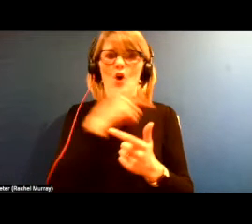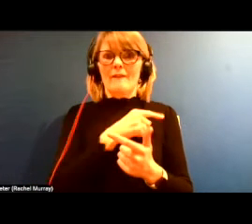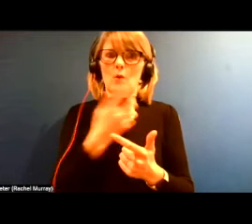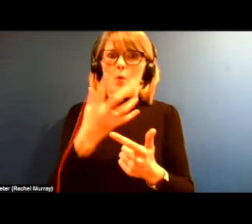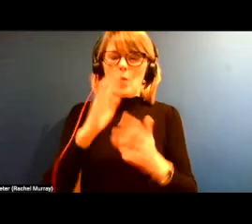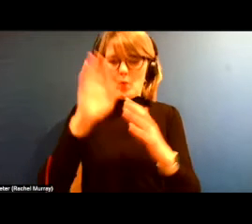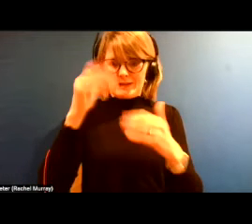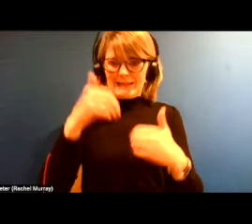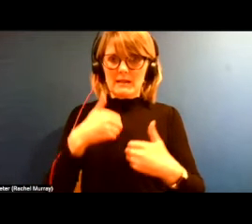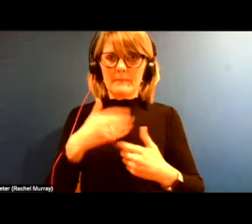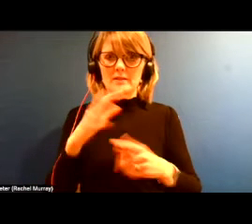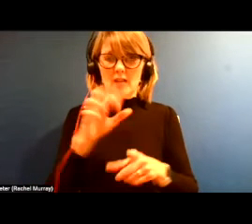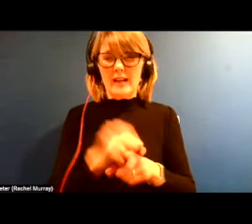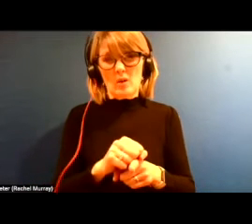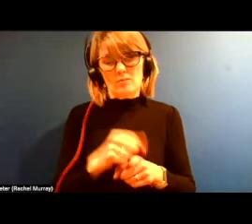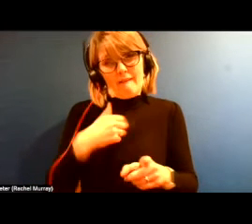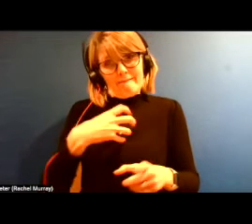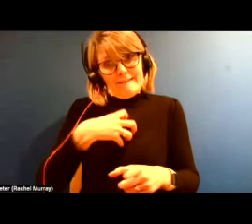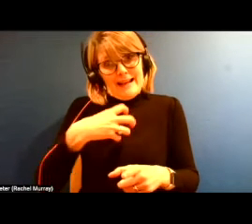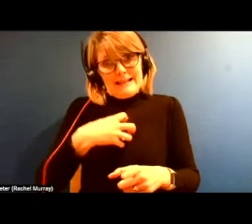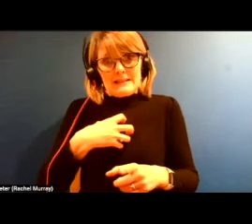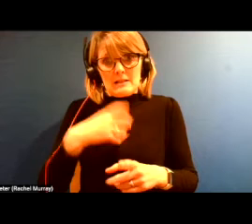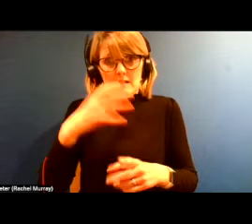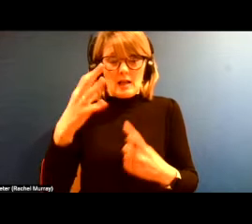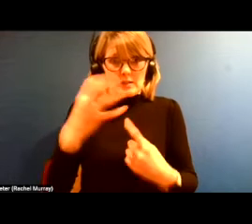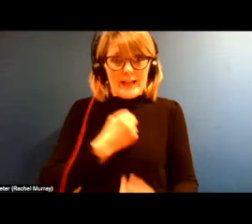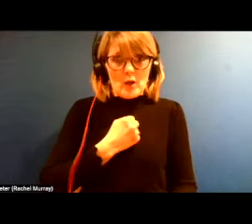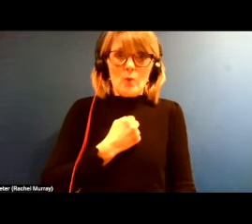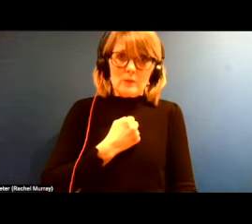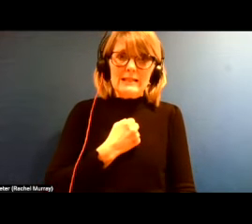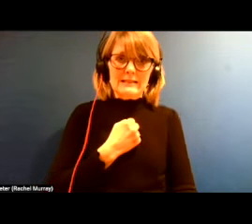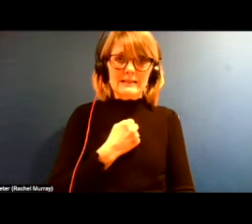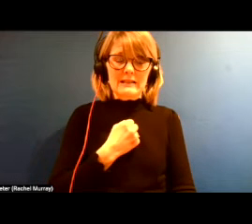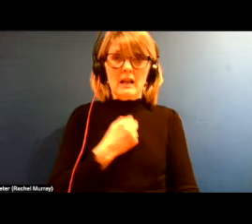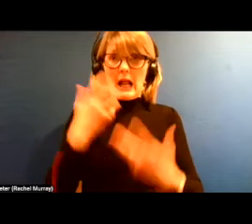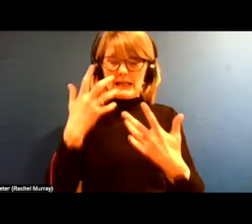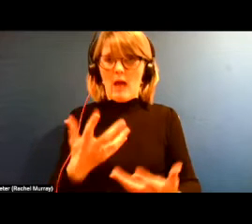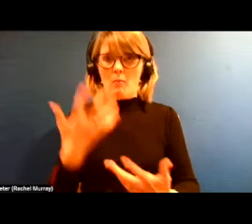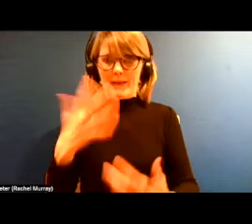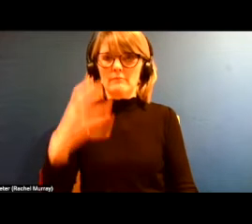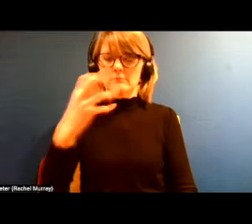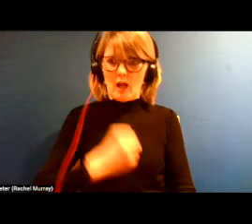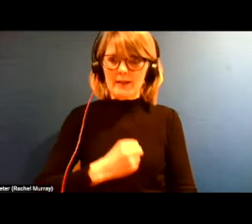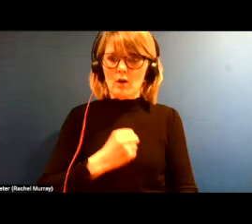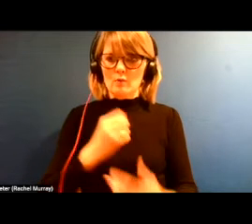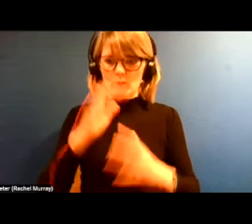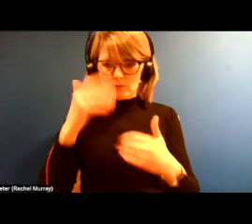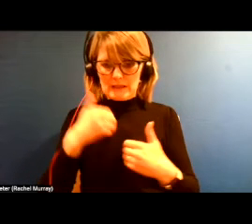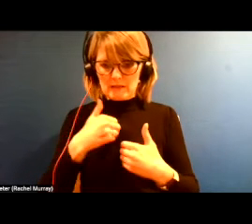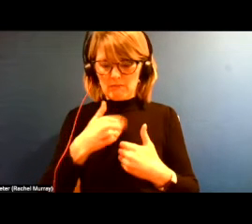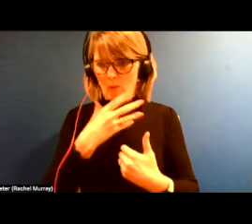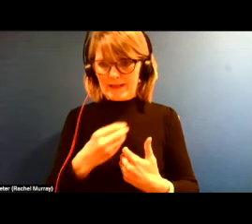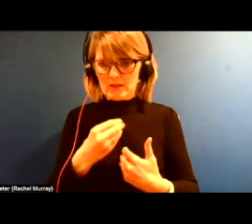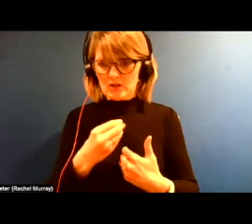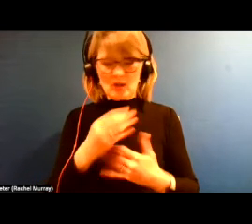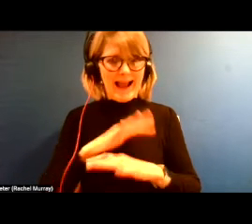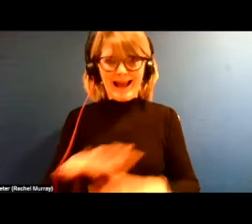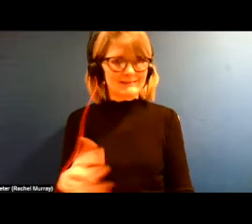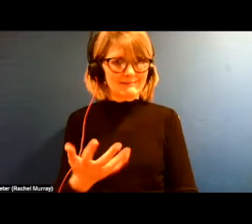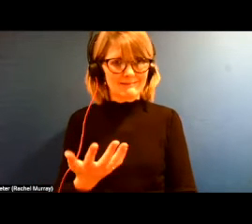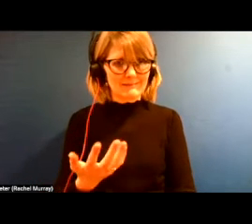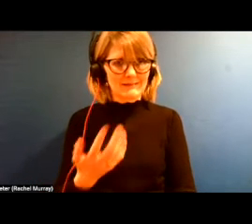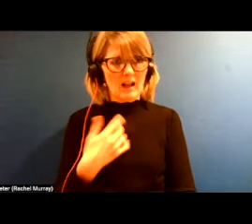very real fear that I had. Now I had it, I wished I hadn't. I looked at the students that entered the special school next door to